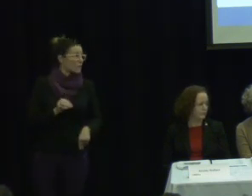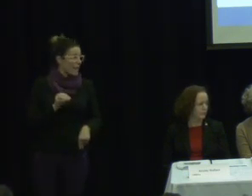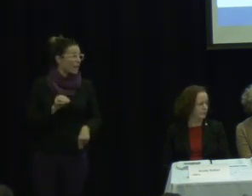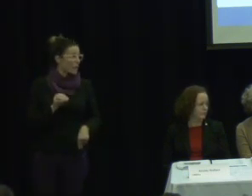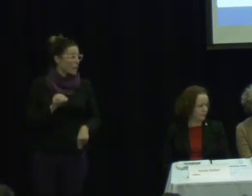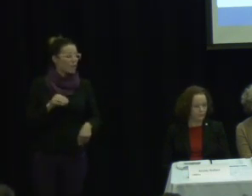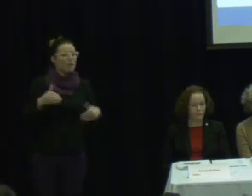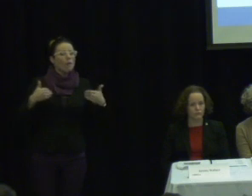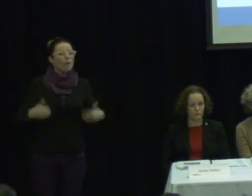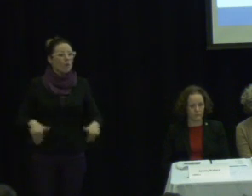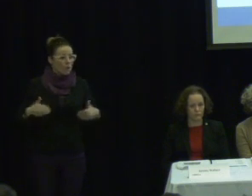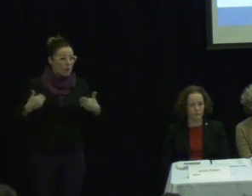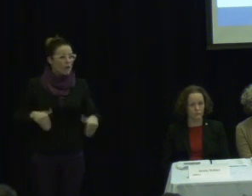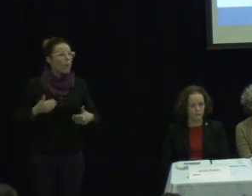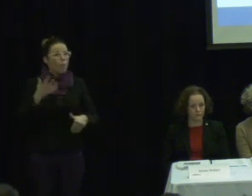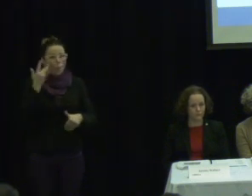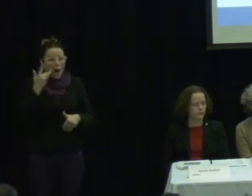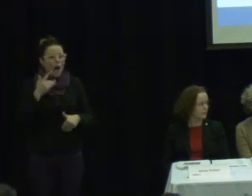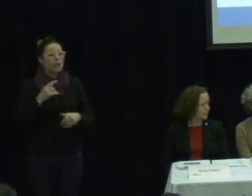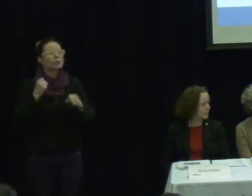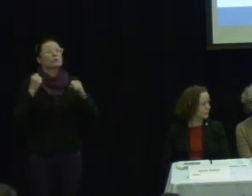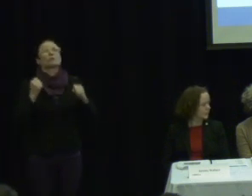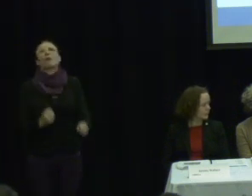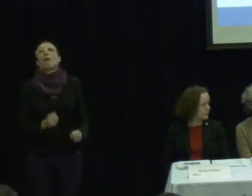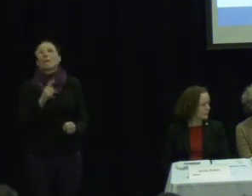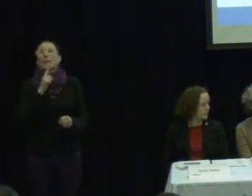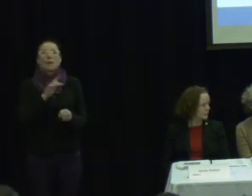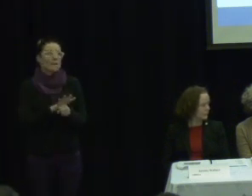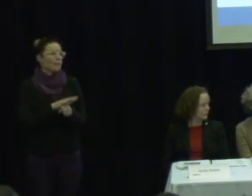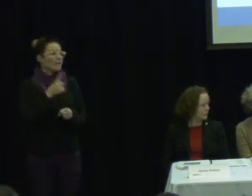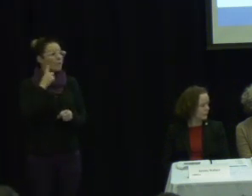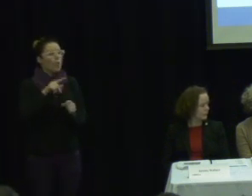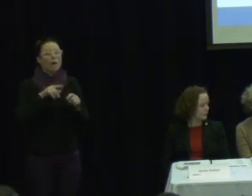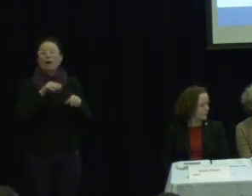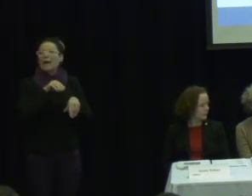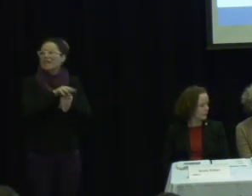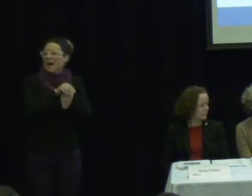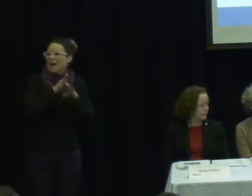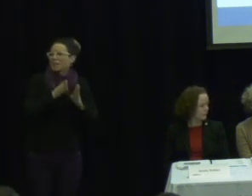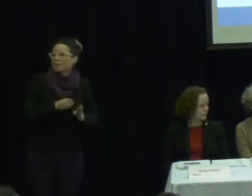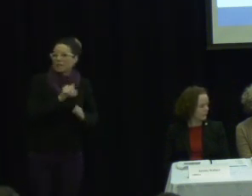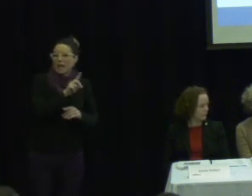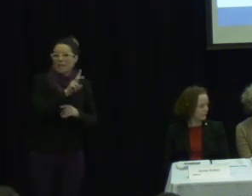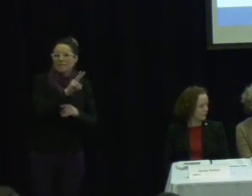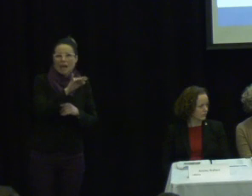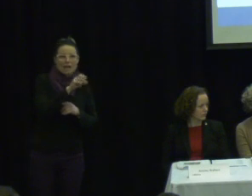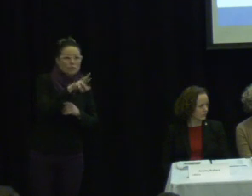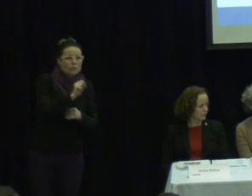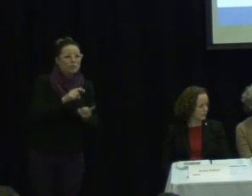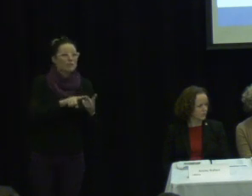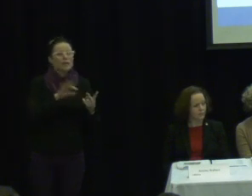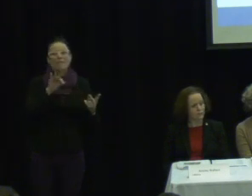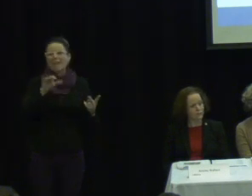strengthened. Incredible commitment on the part of the team of advisors, professional advisors that we have, and faculty